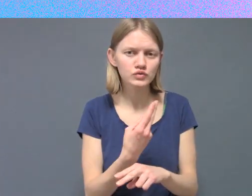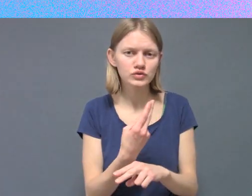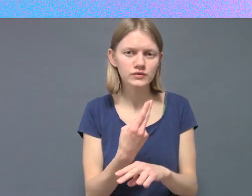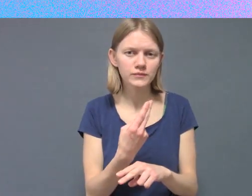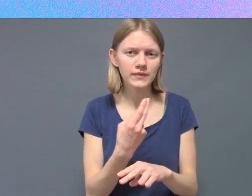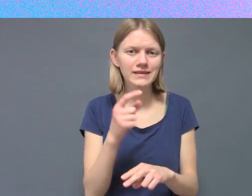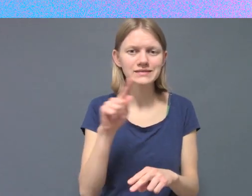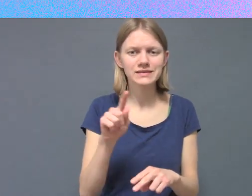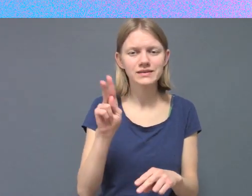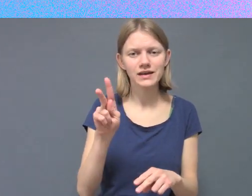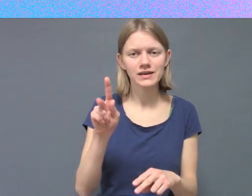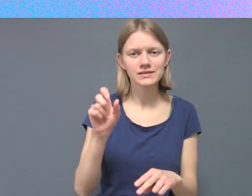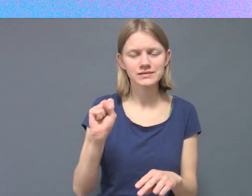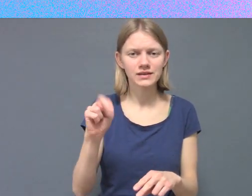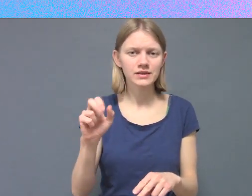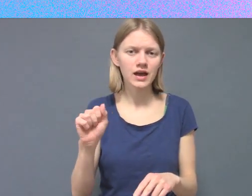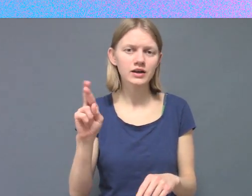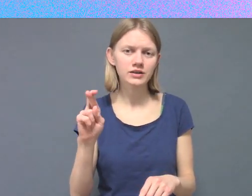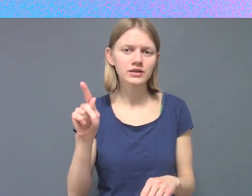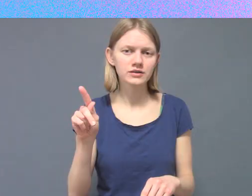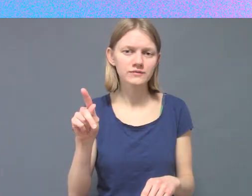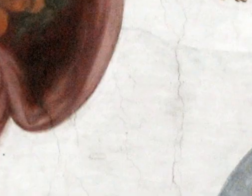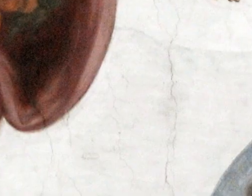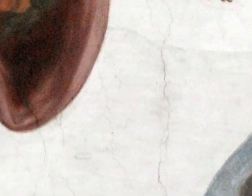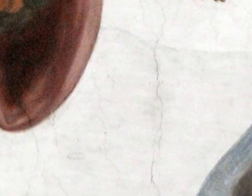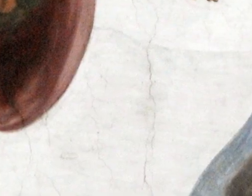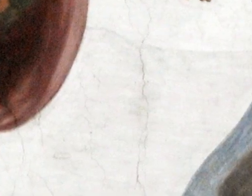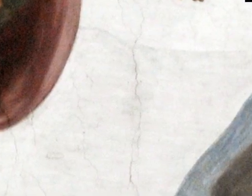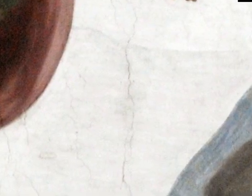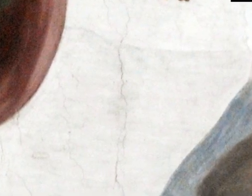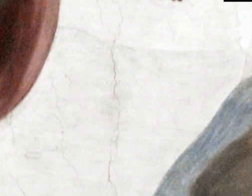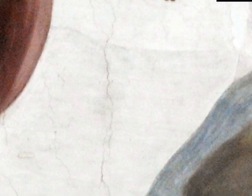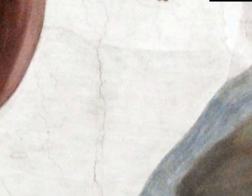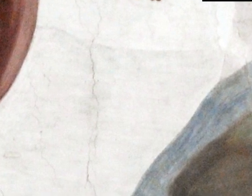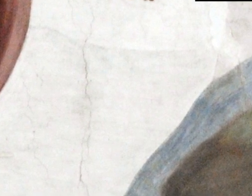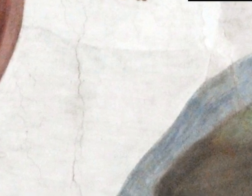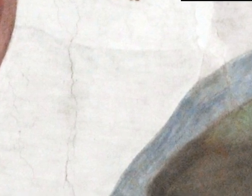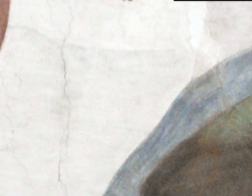can it be done? Just use ZK snarks.